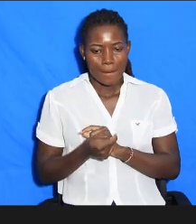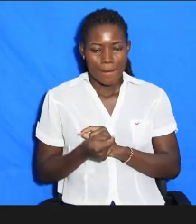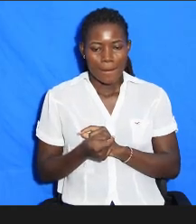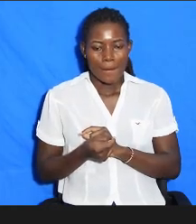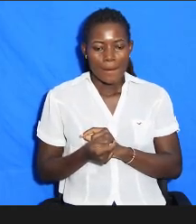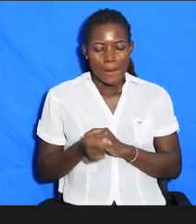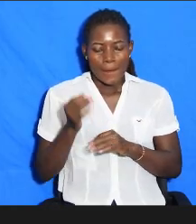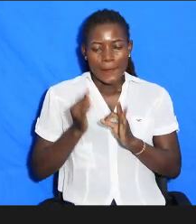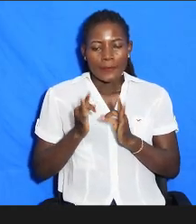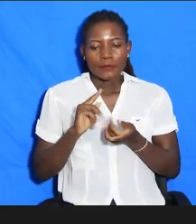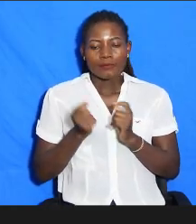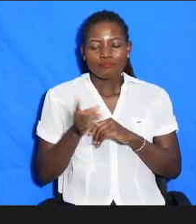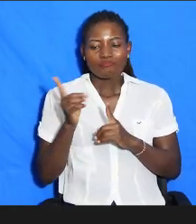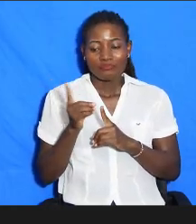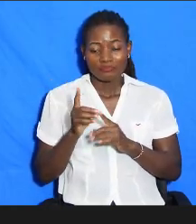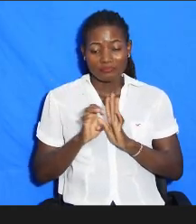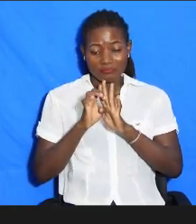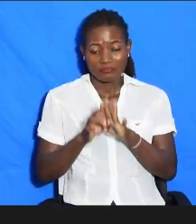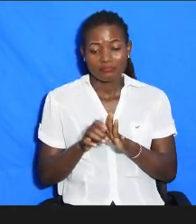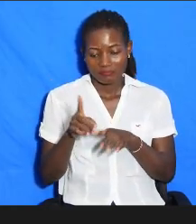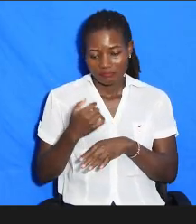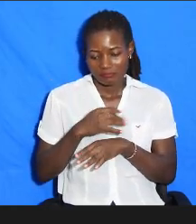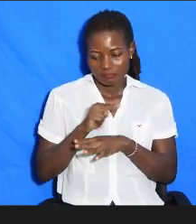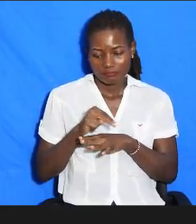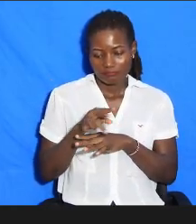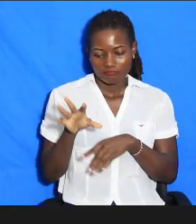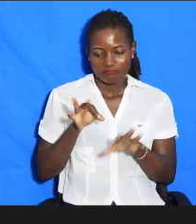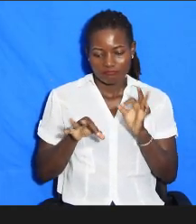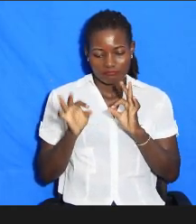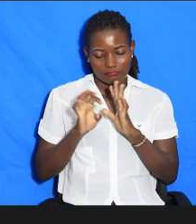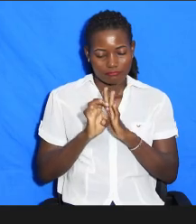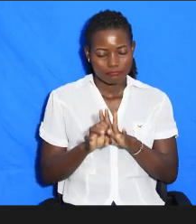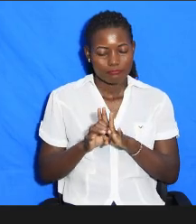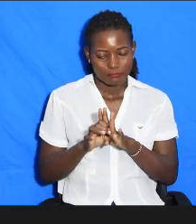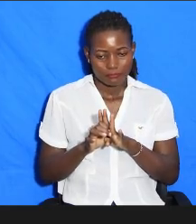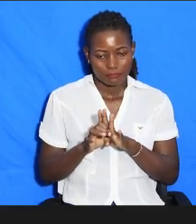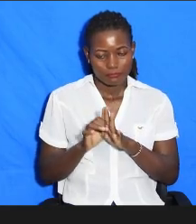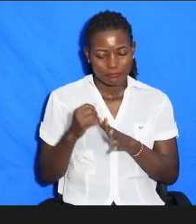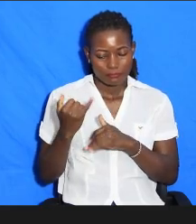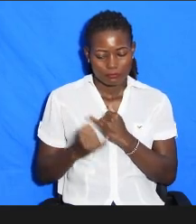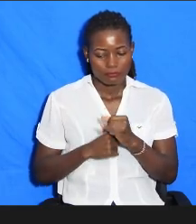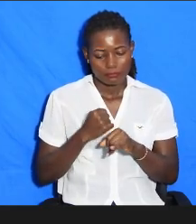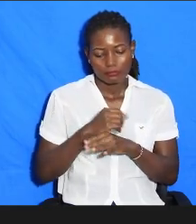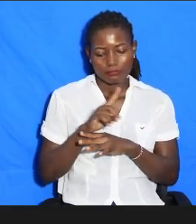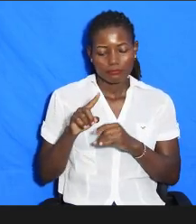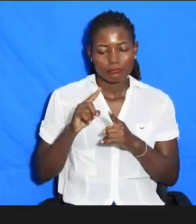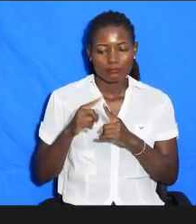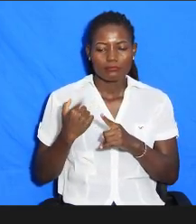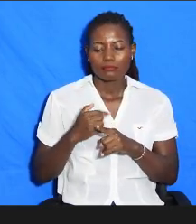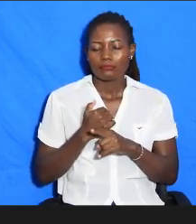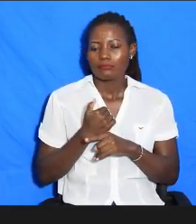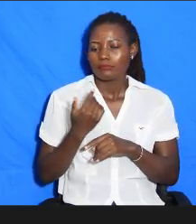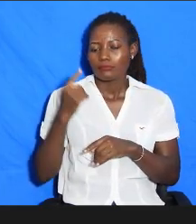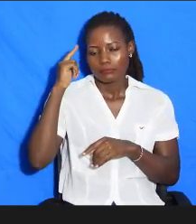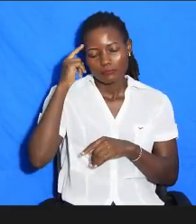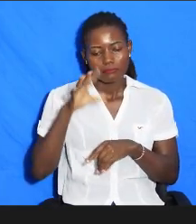if they shift the dates. So for example, let's say you have nationals that let me use an example like last year when we had I think it was the